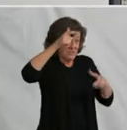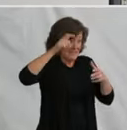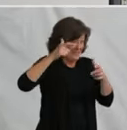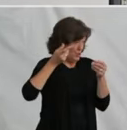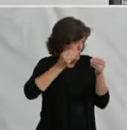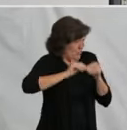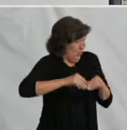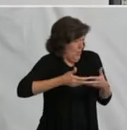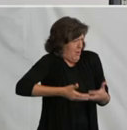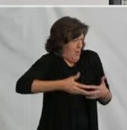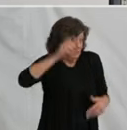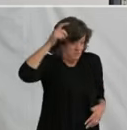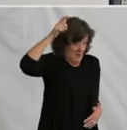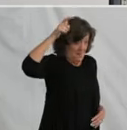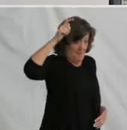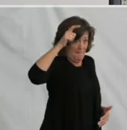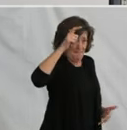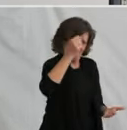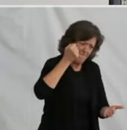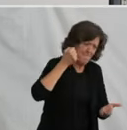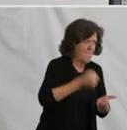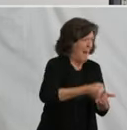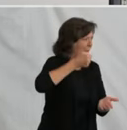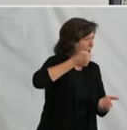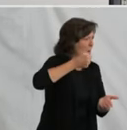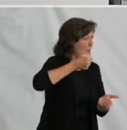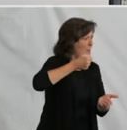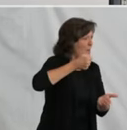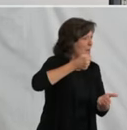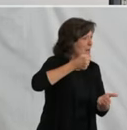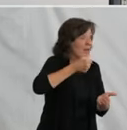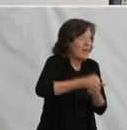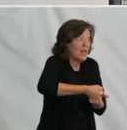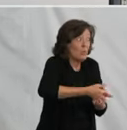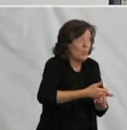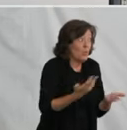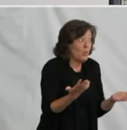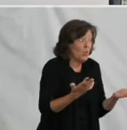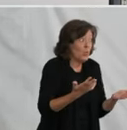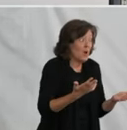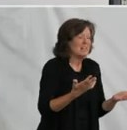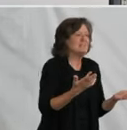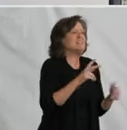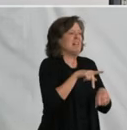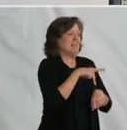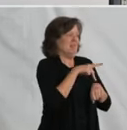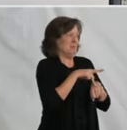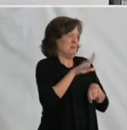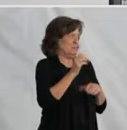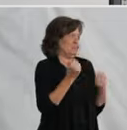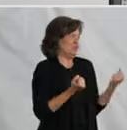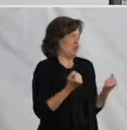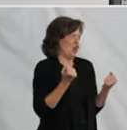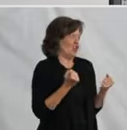down, down, down, and then bam, it bounced off the hood of the principal's car.